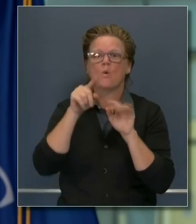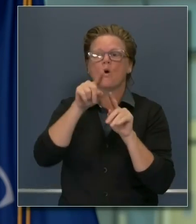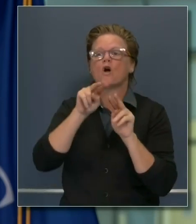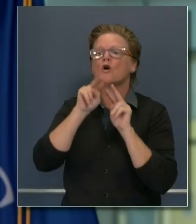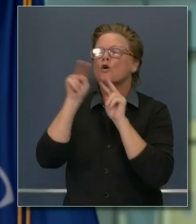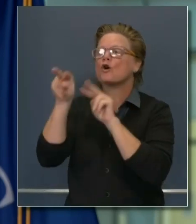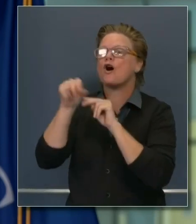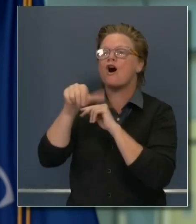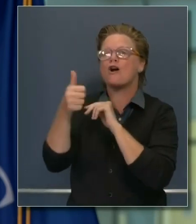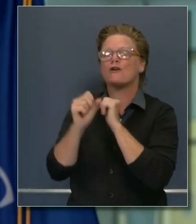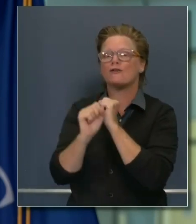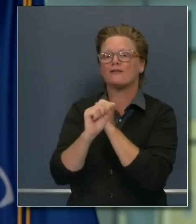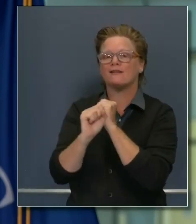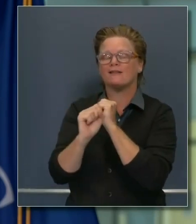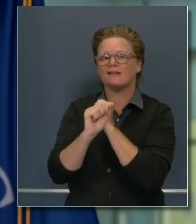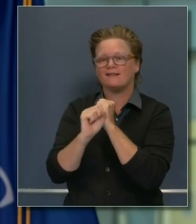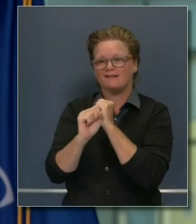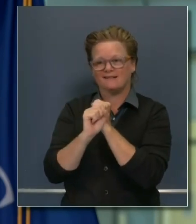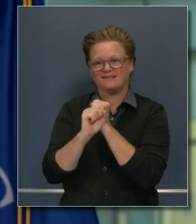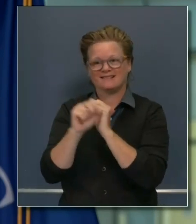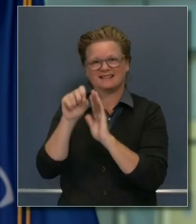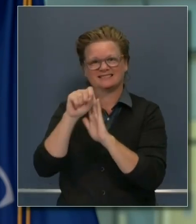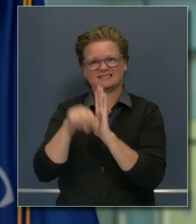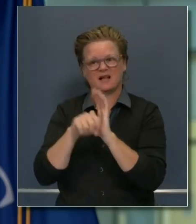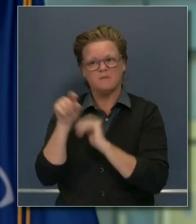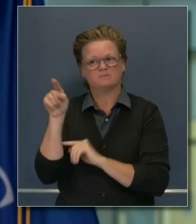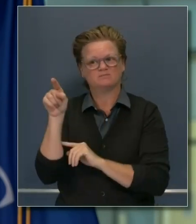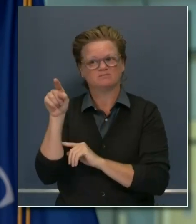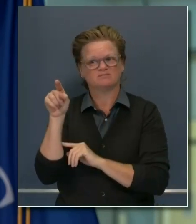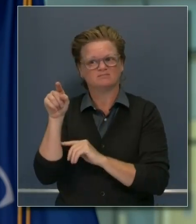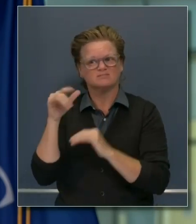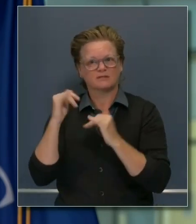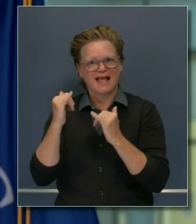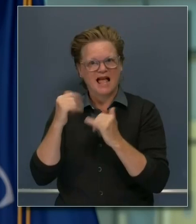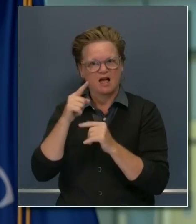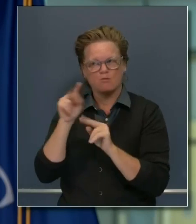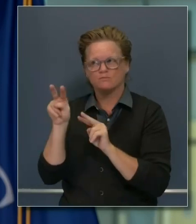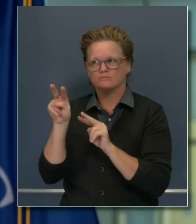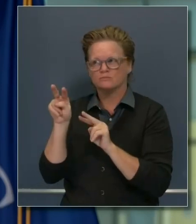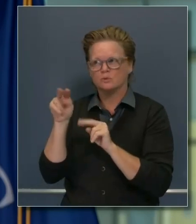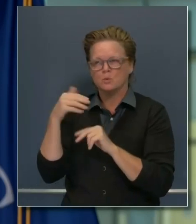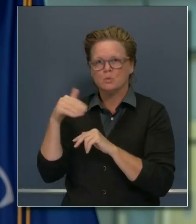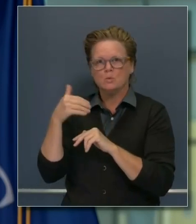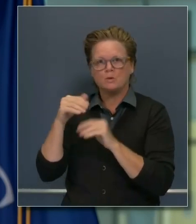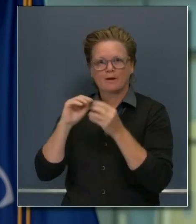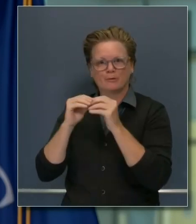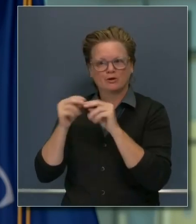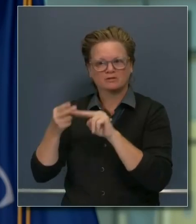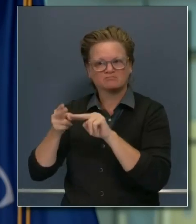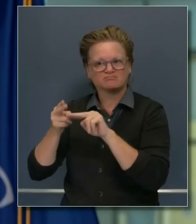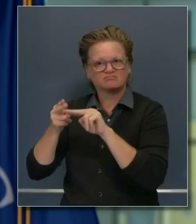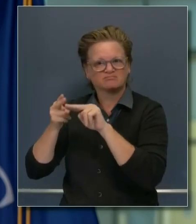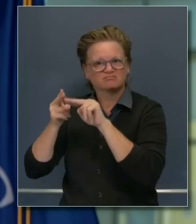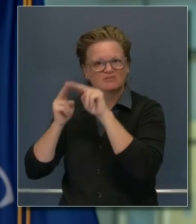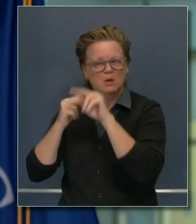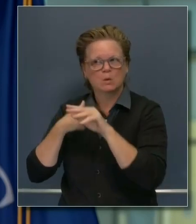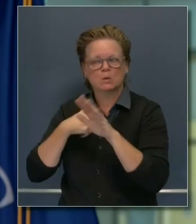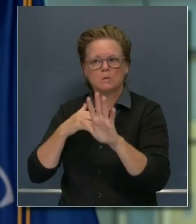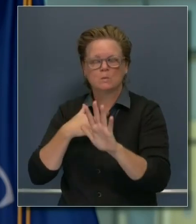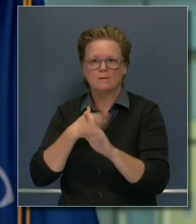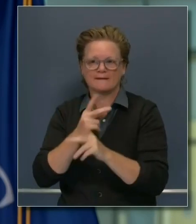27-ish states are seeing actual increases in cases. There are some points of caution as we now moving